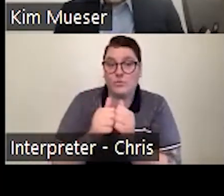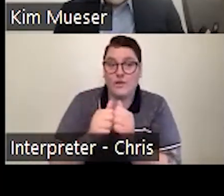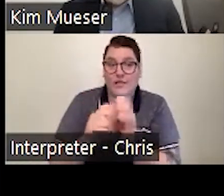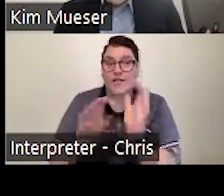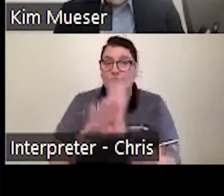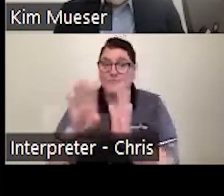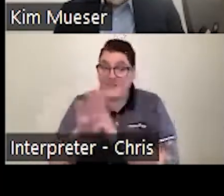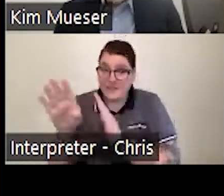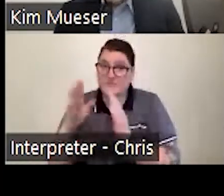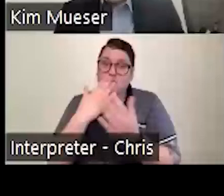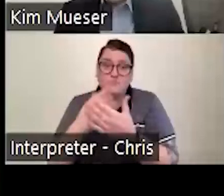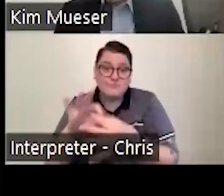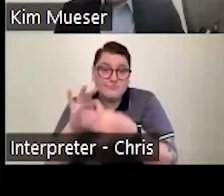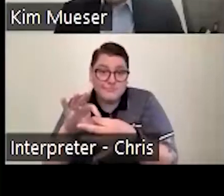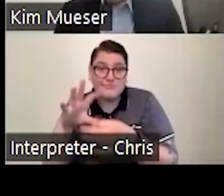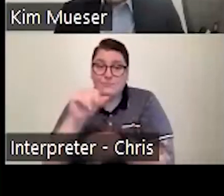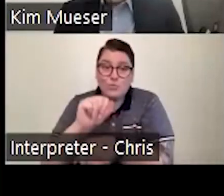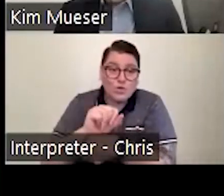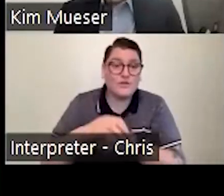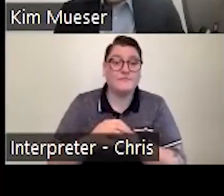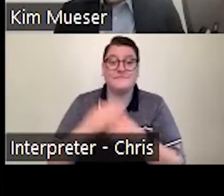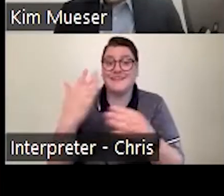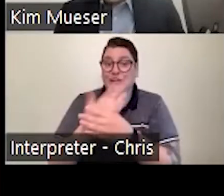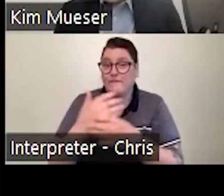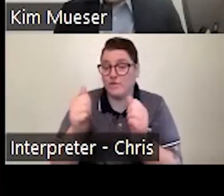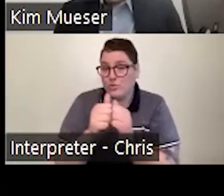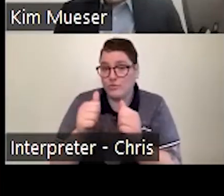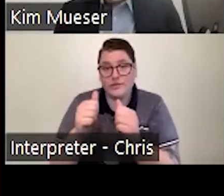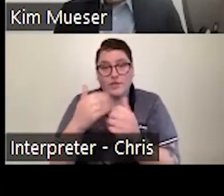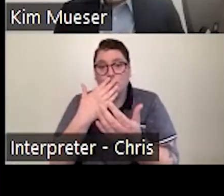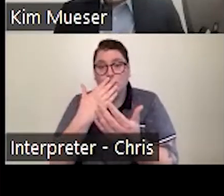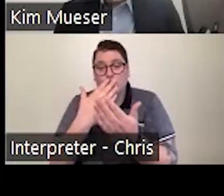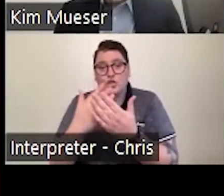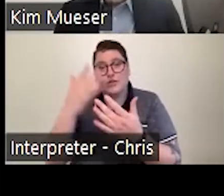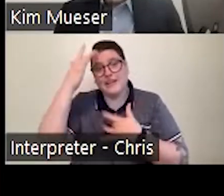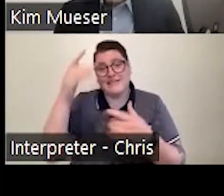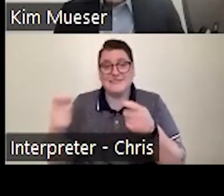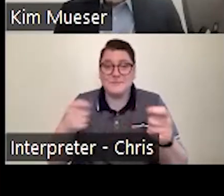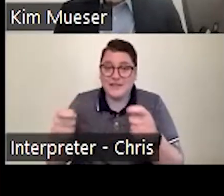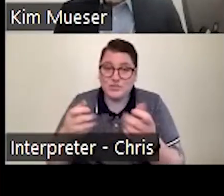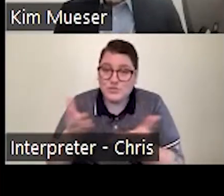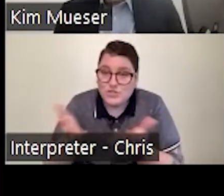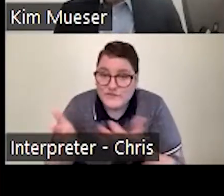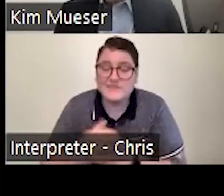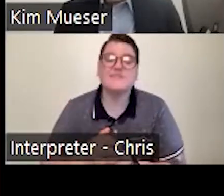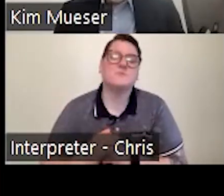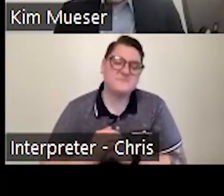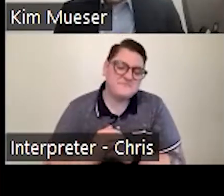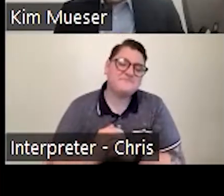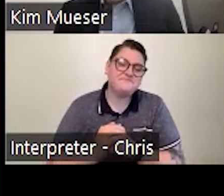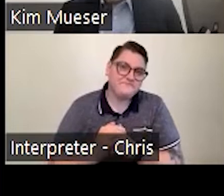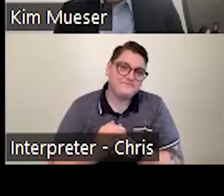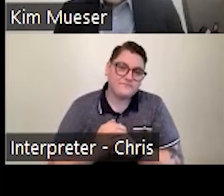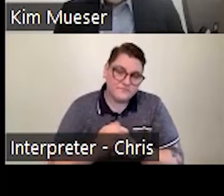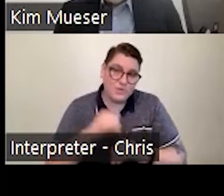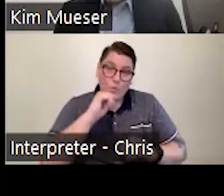work alliance, which could interfere with receiving good illness management services, and so on. So in addition to the high levels